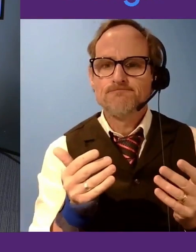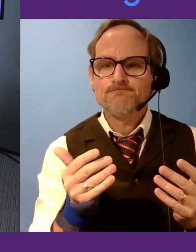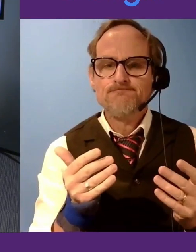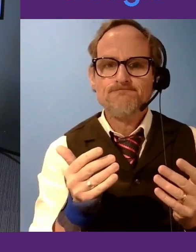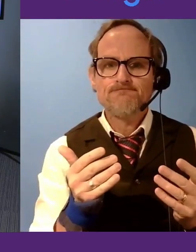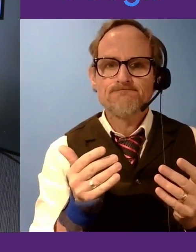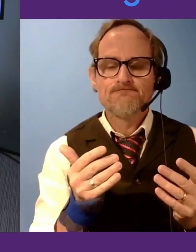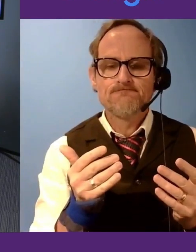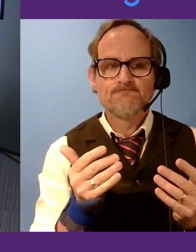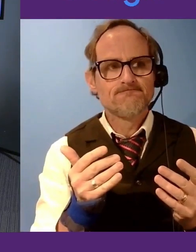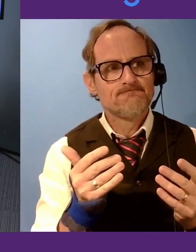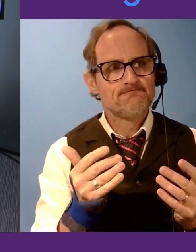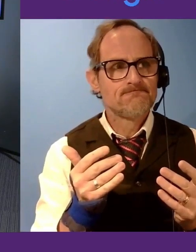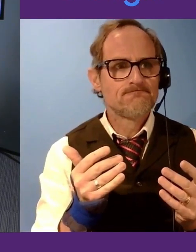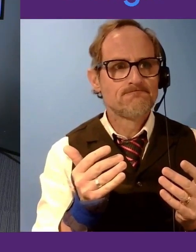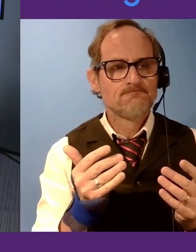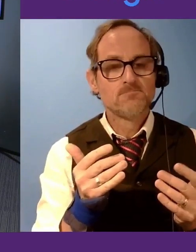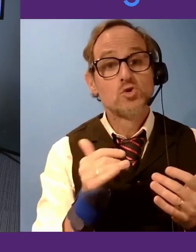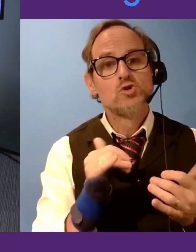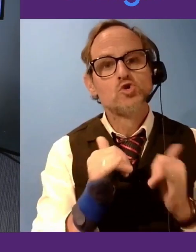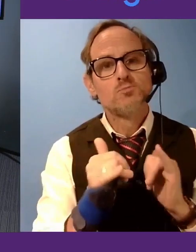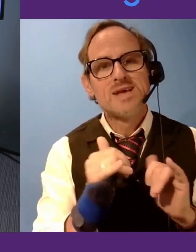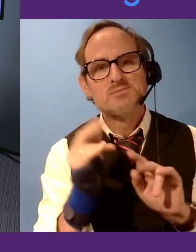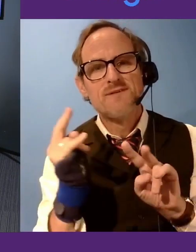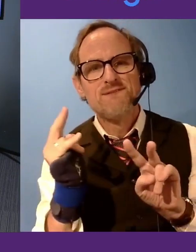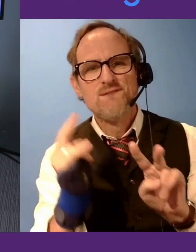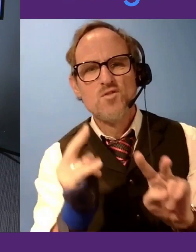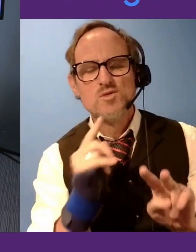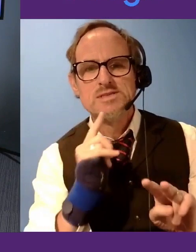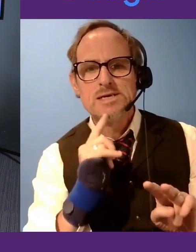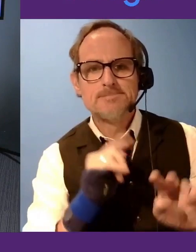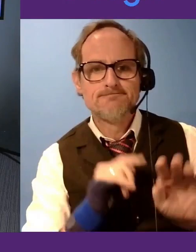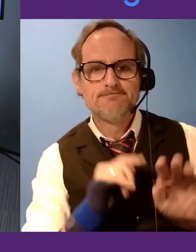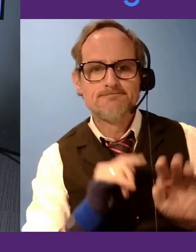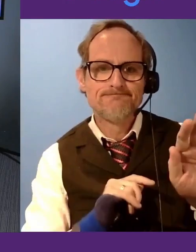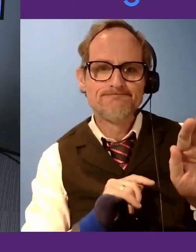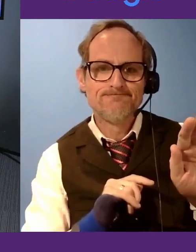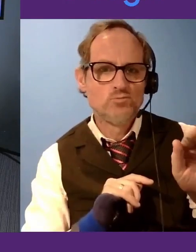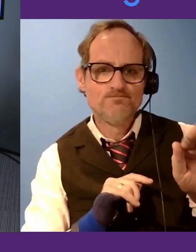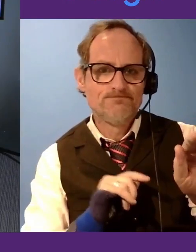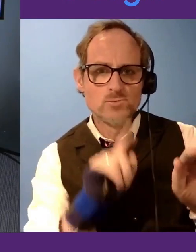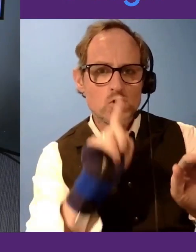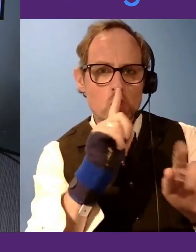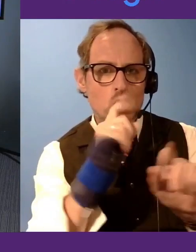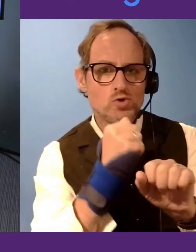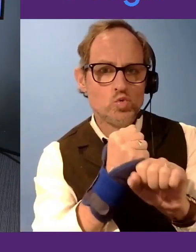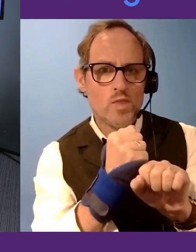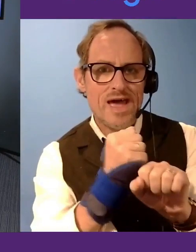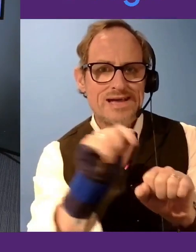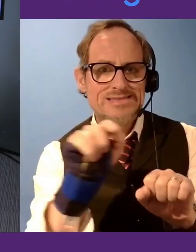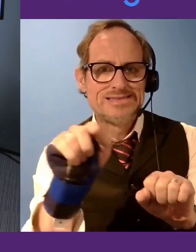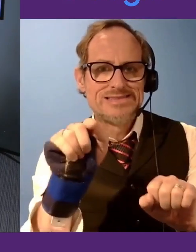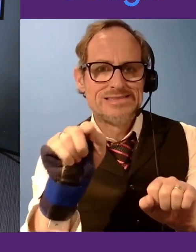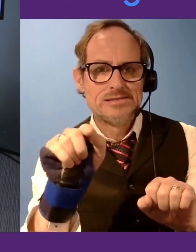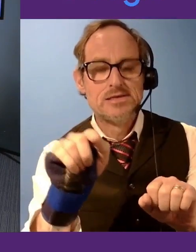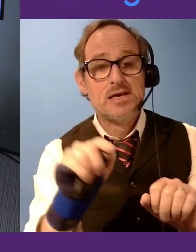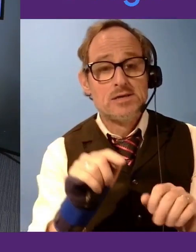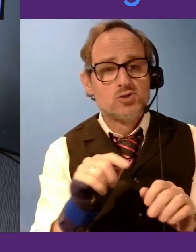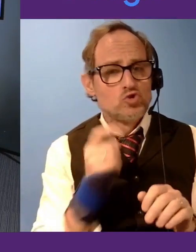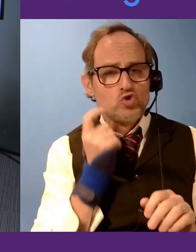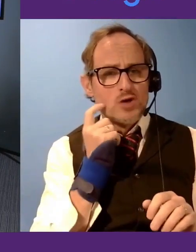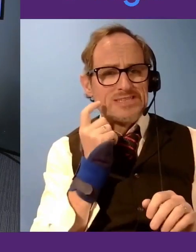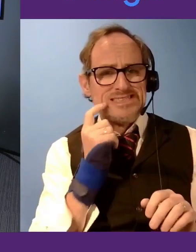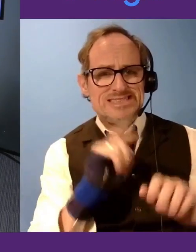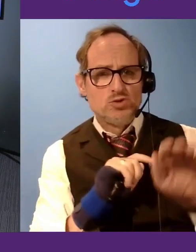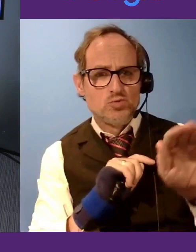are saying you can't do that, and people don't want us telling them they can't do what they want to do. But I